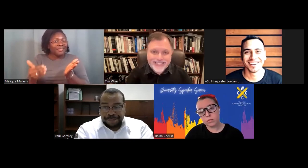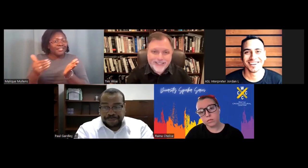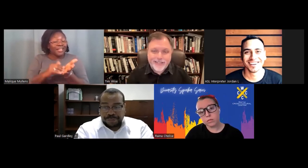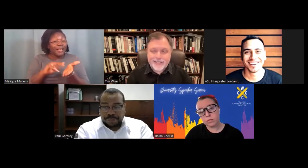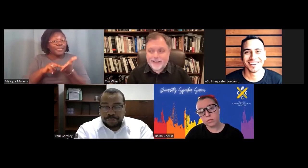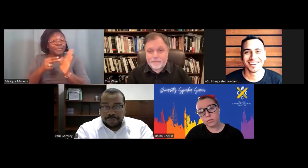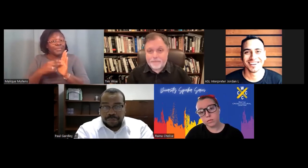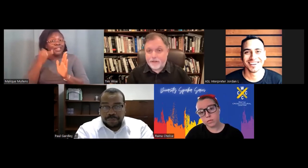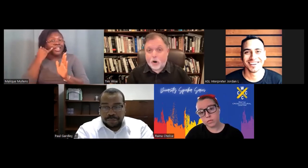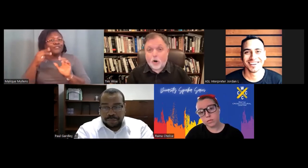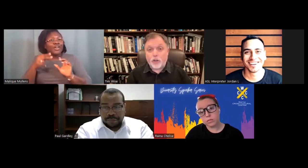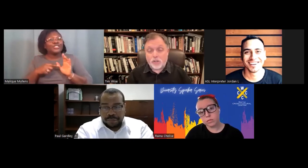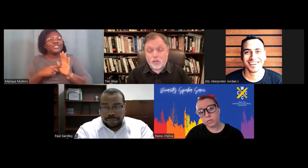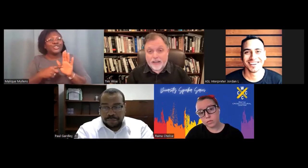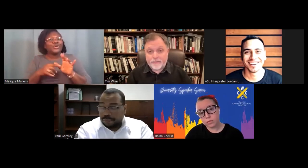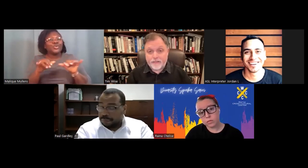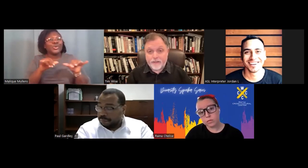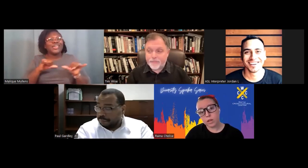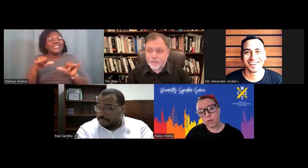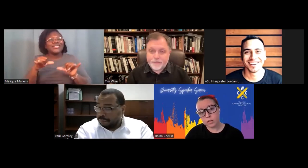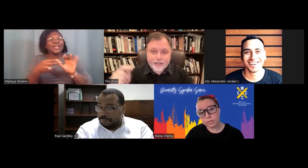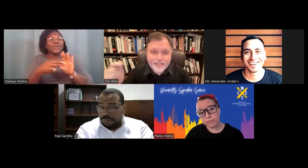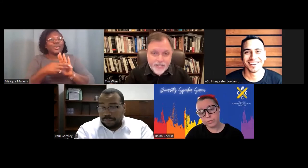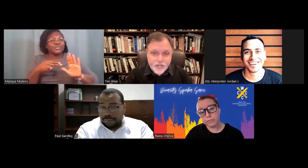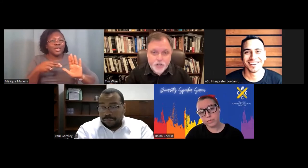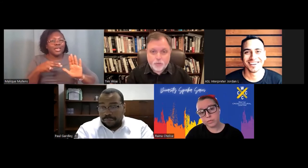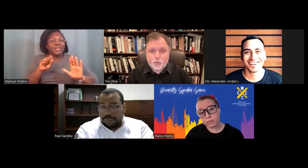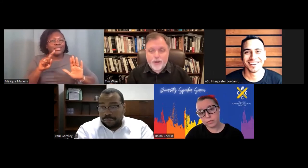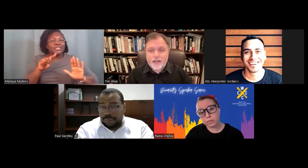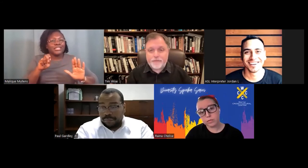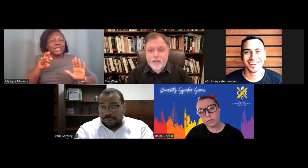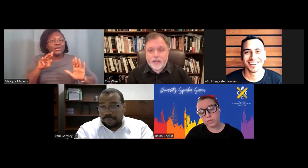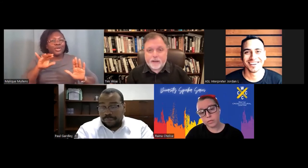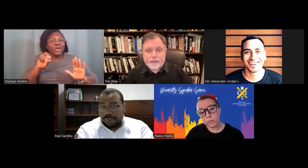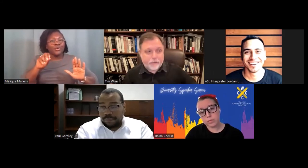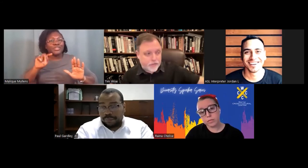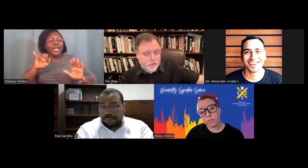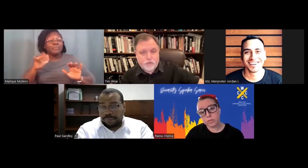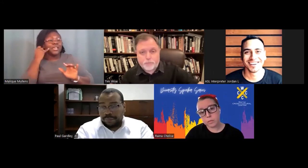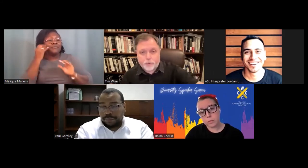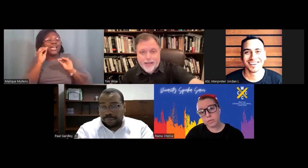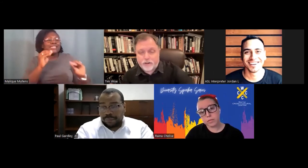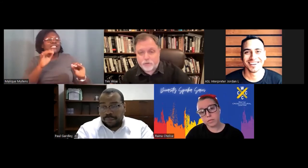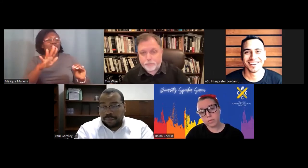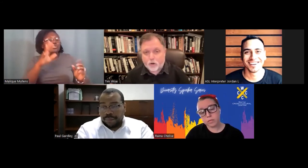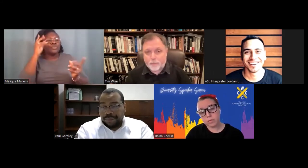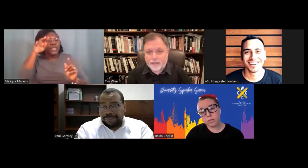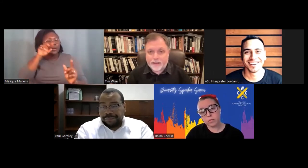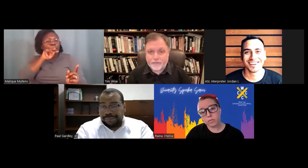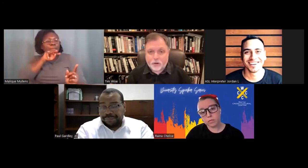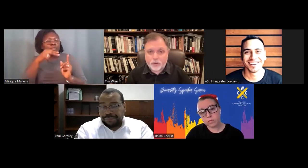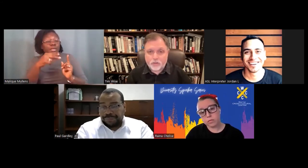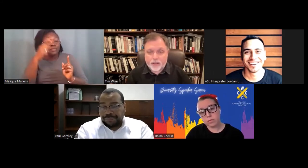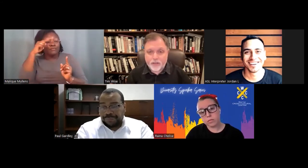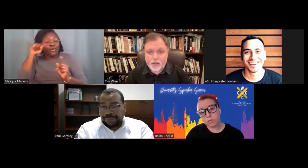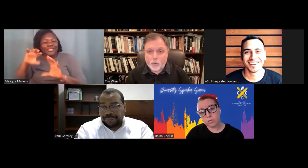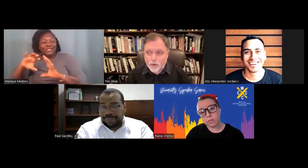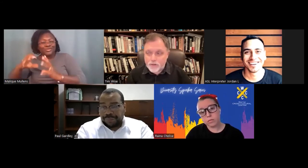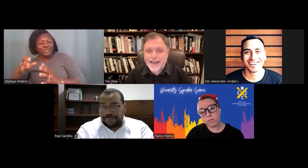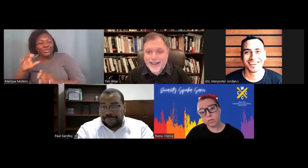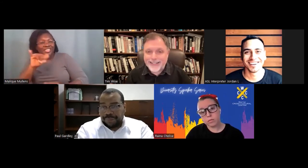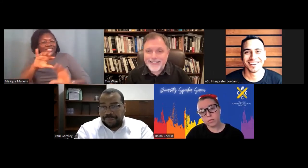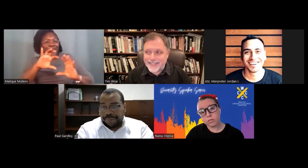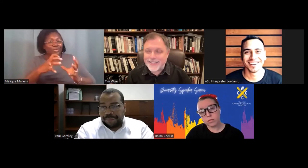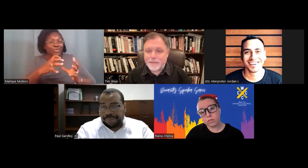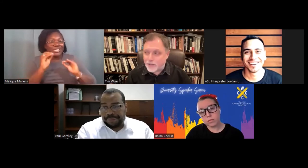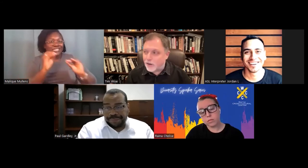you a stereotype all your life, if I teach you a way of thinking about this group or that group all my life, all your life, what